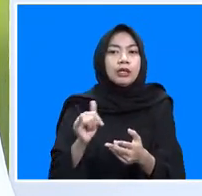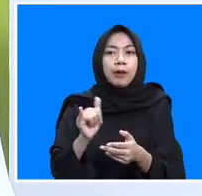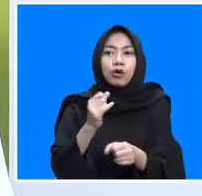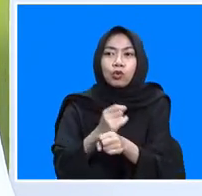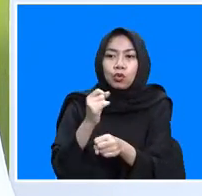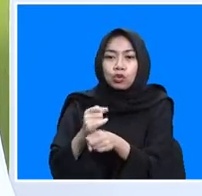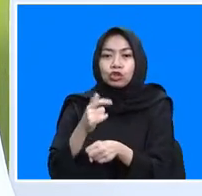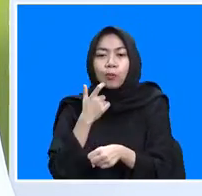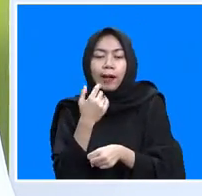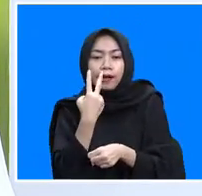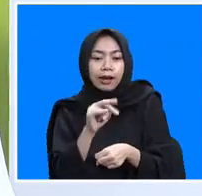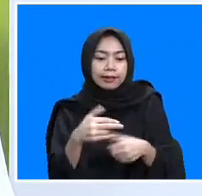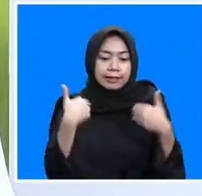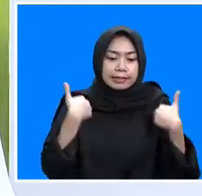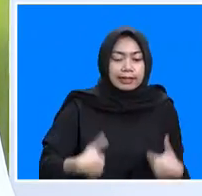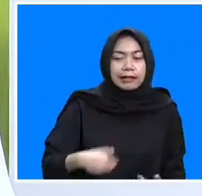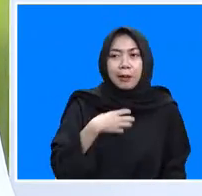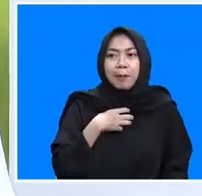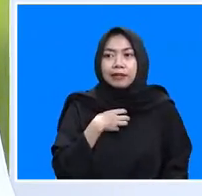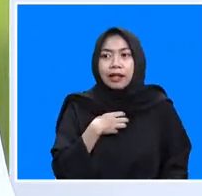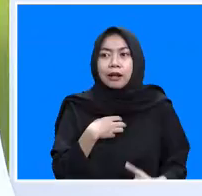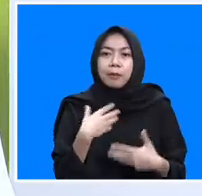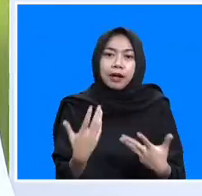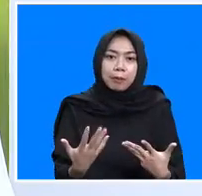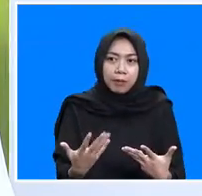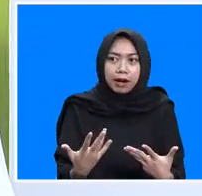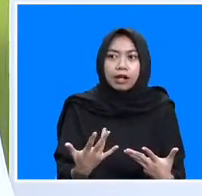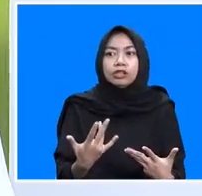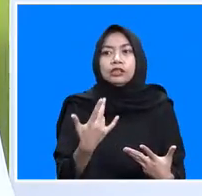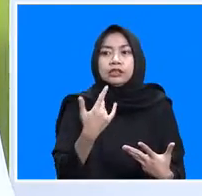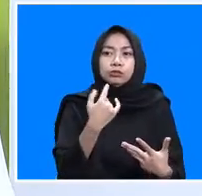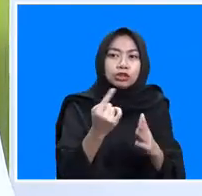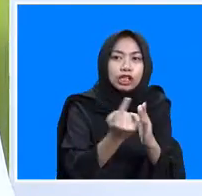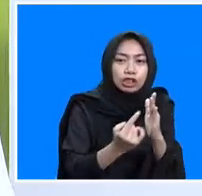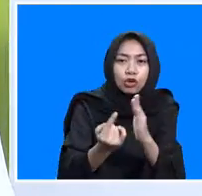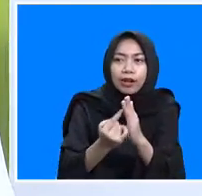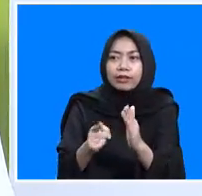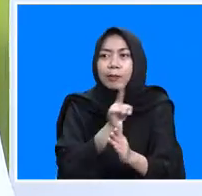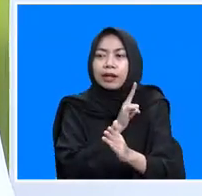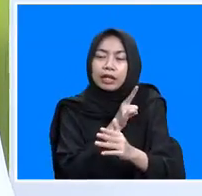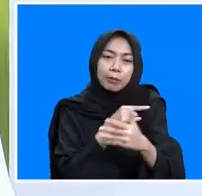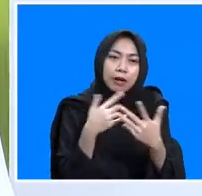health. And so broadly, what the national government focused on was more of those health